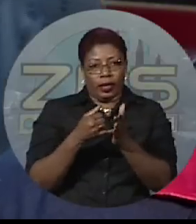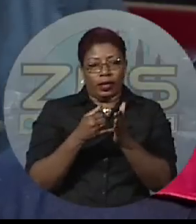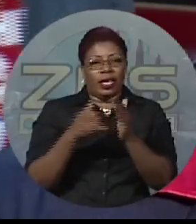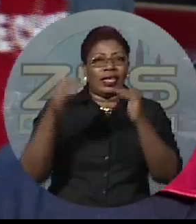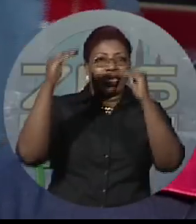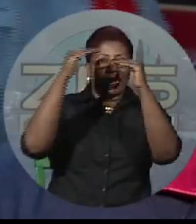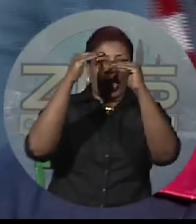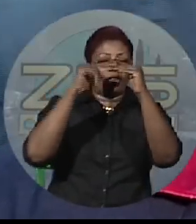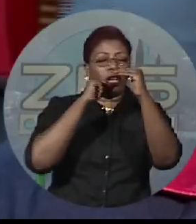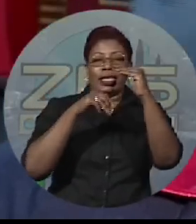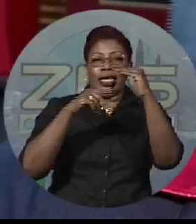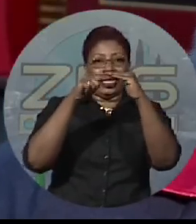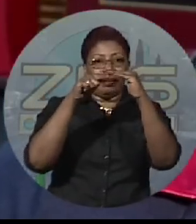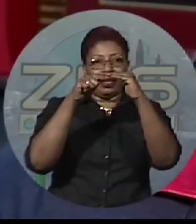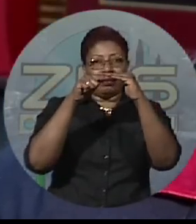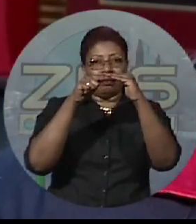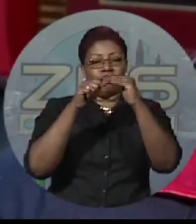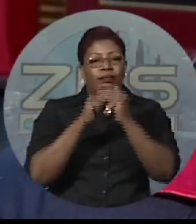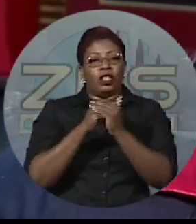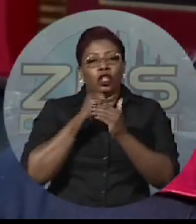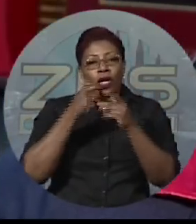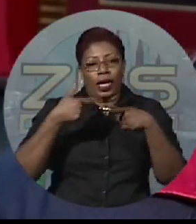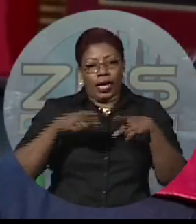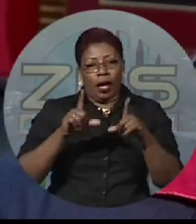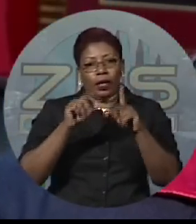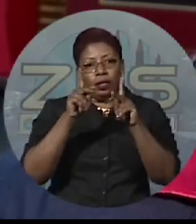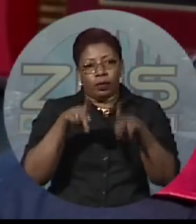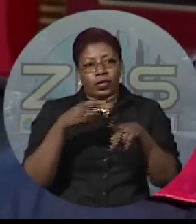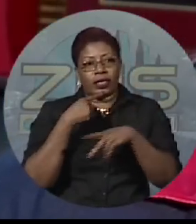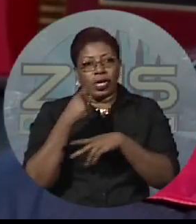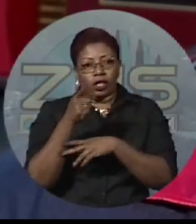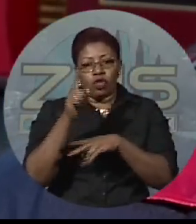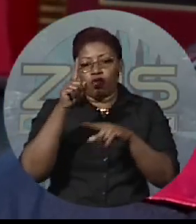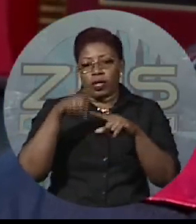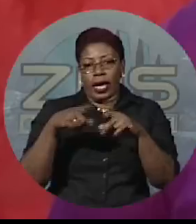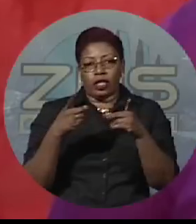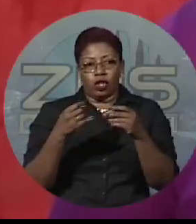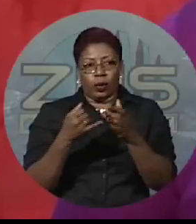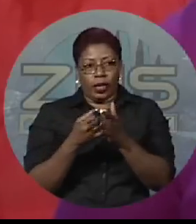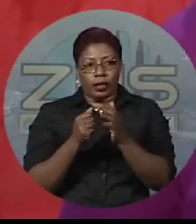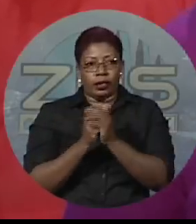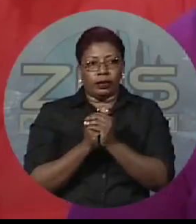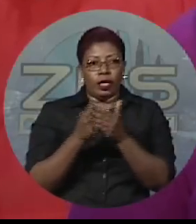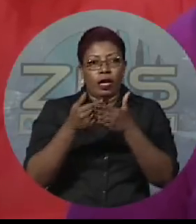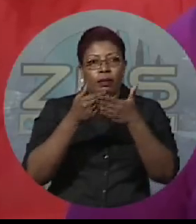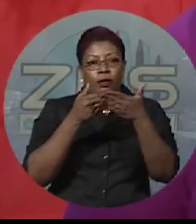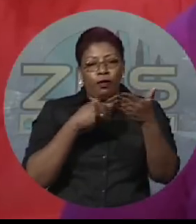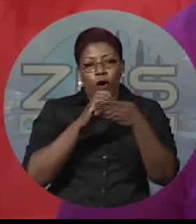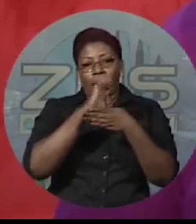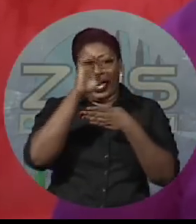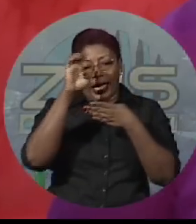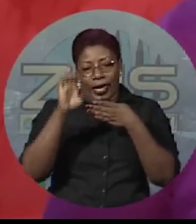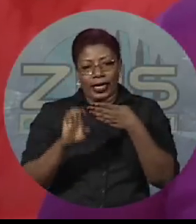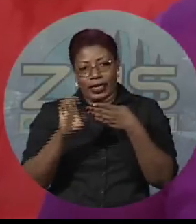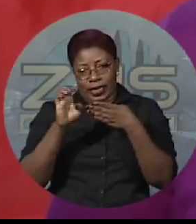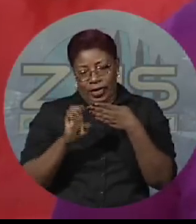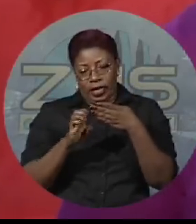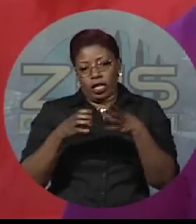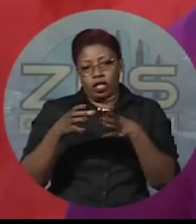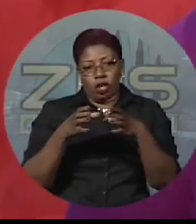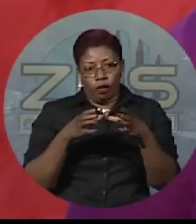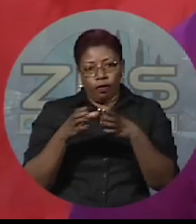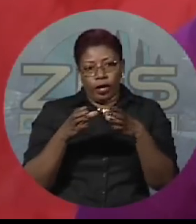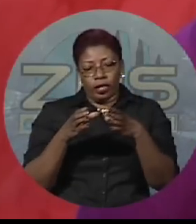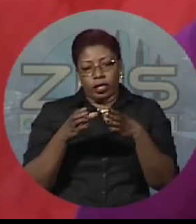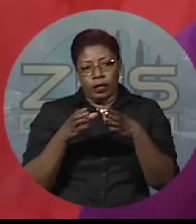not the limit. And don't allow anybody to tell you that you can't. Before ending his press conference Wednesday night, Dr.